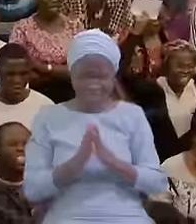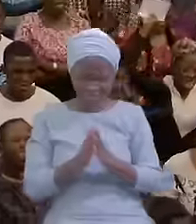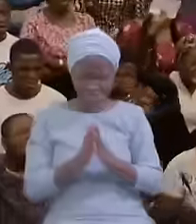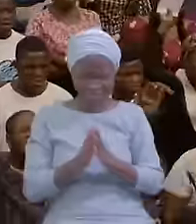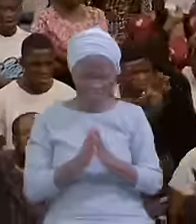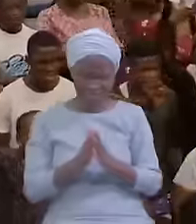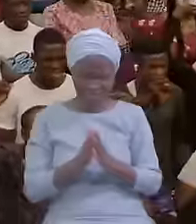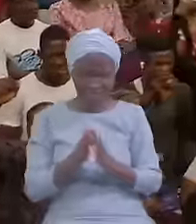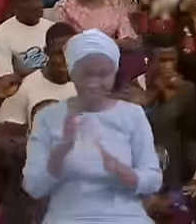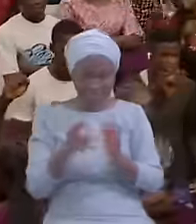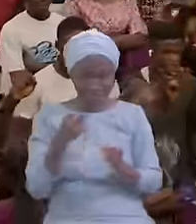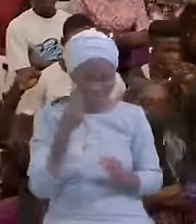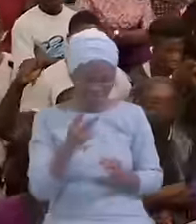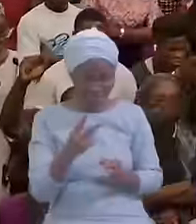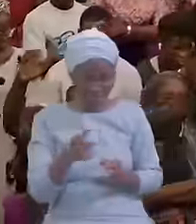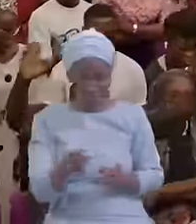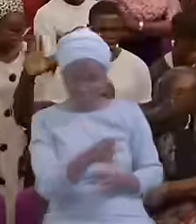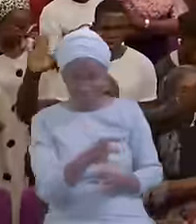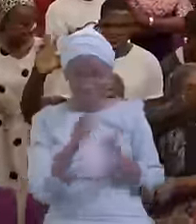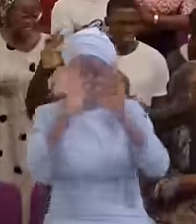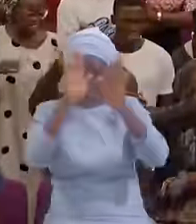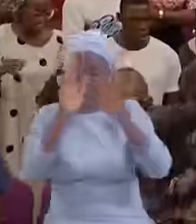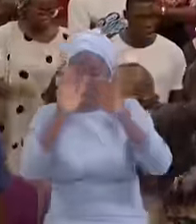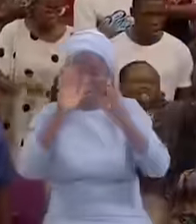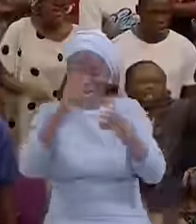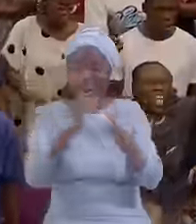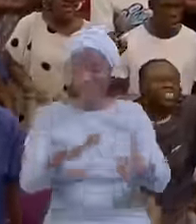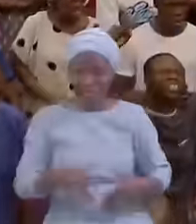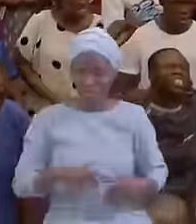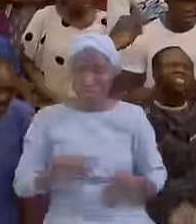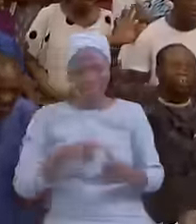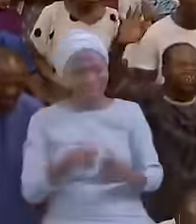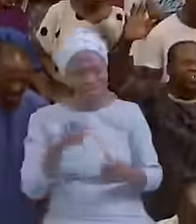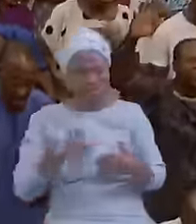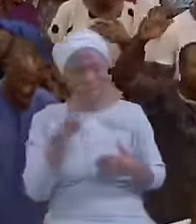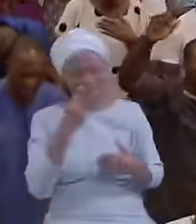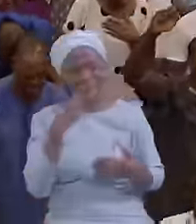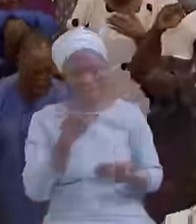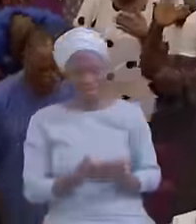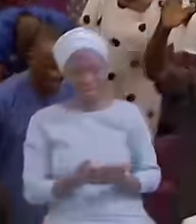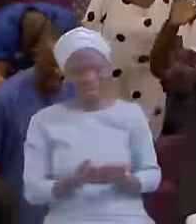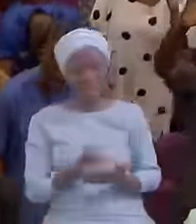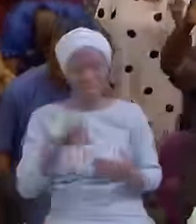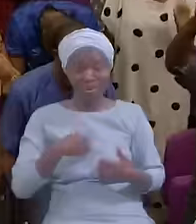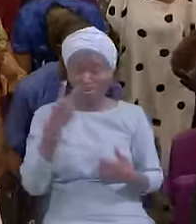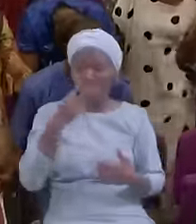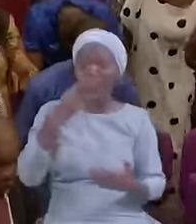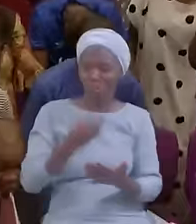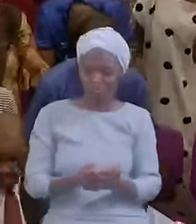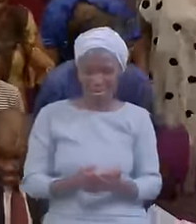And if you see those wonders in your life, you have seen well. You have seen